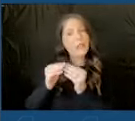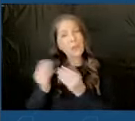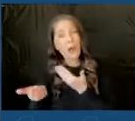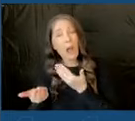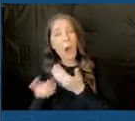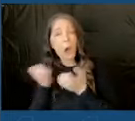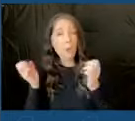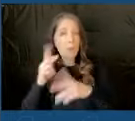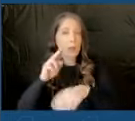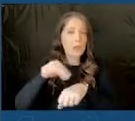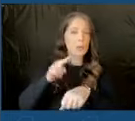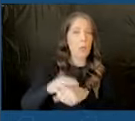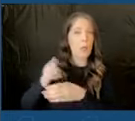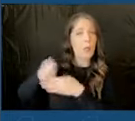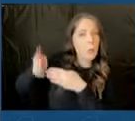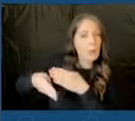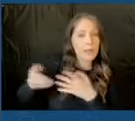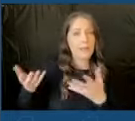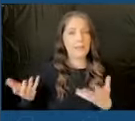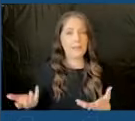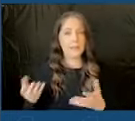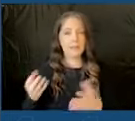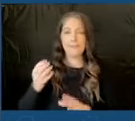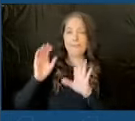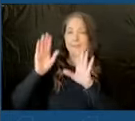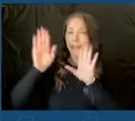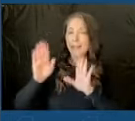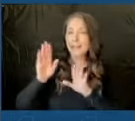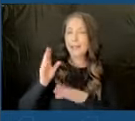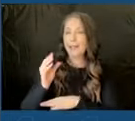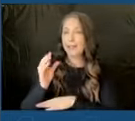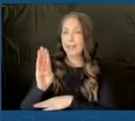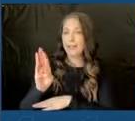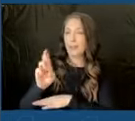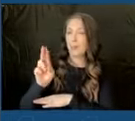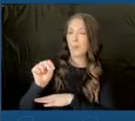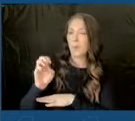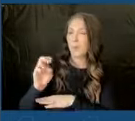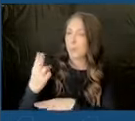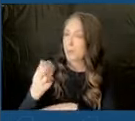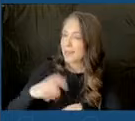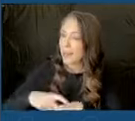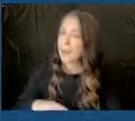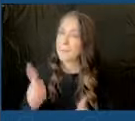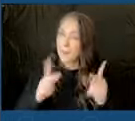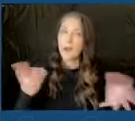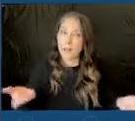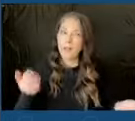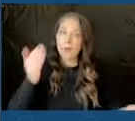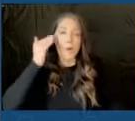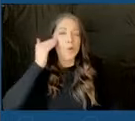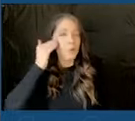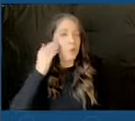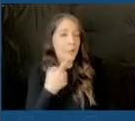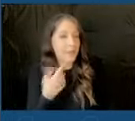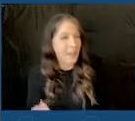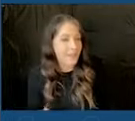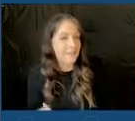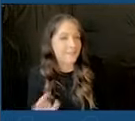weekends, Sunday brunch time. So people, you know what I'm saying? They're finding a way